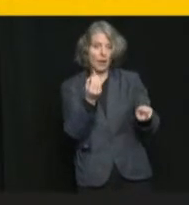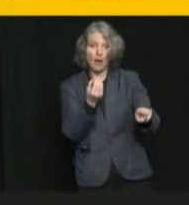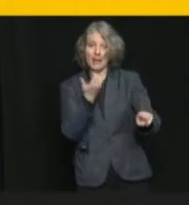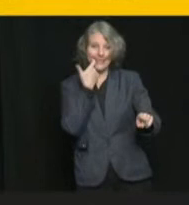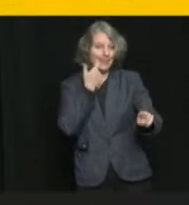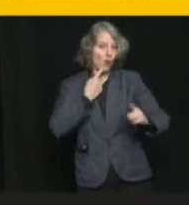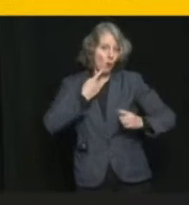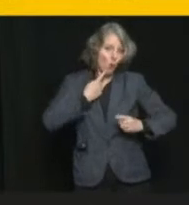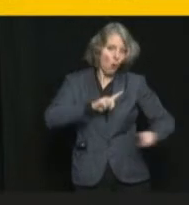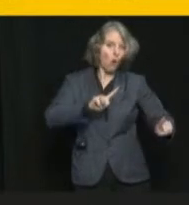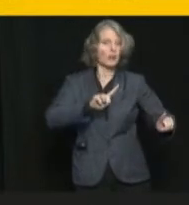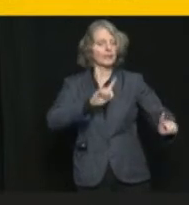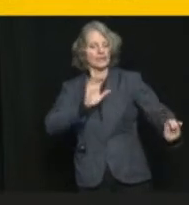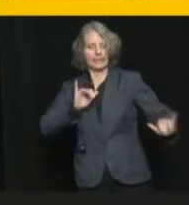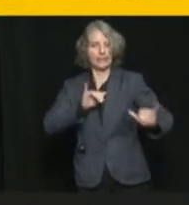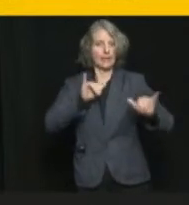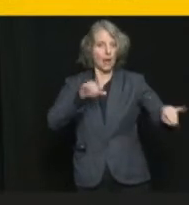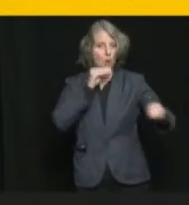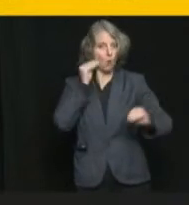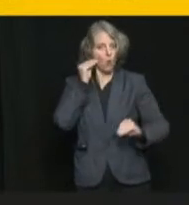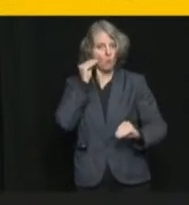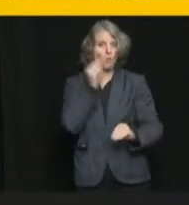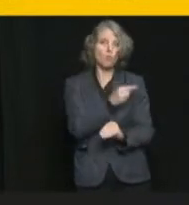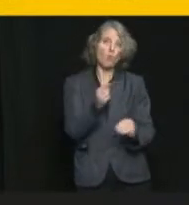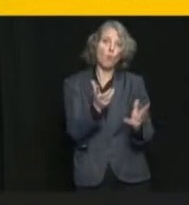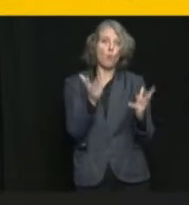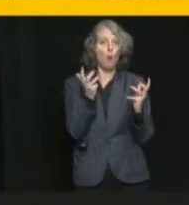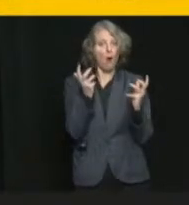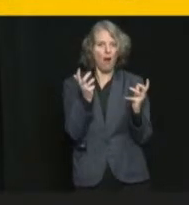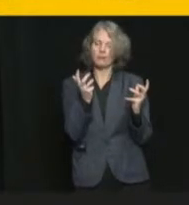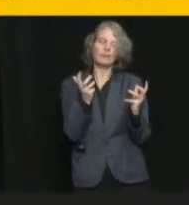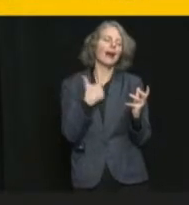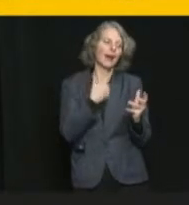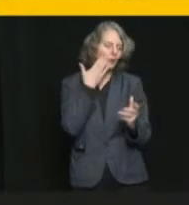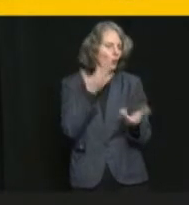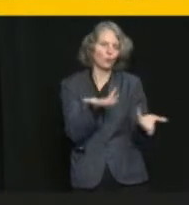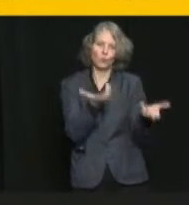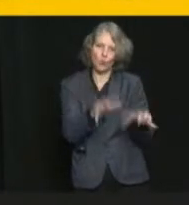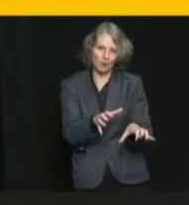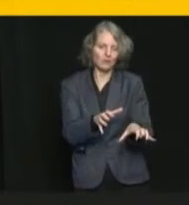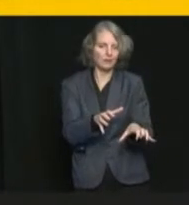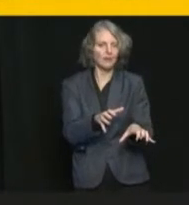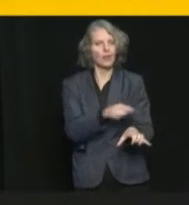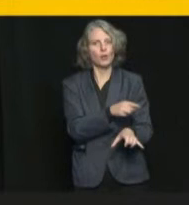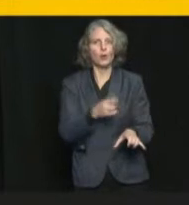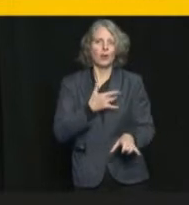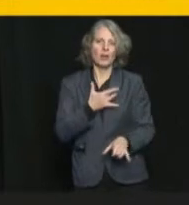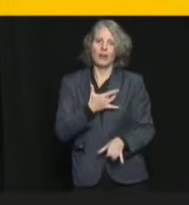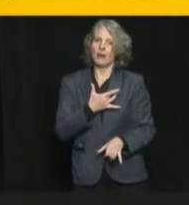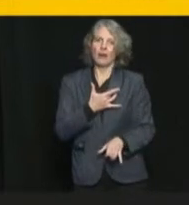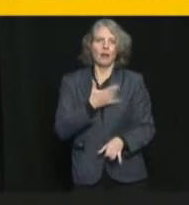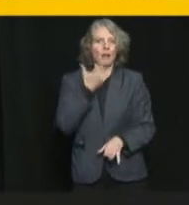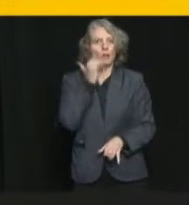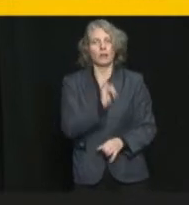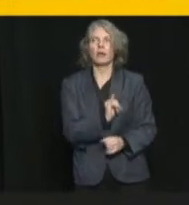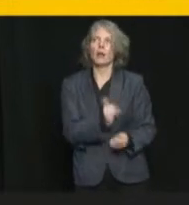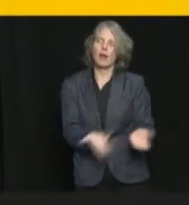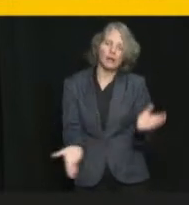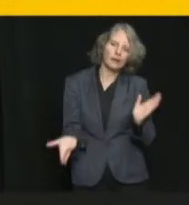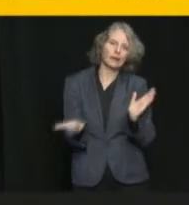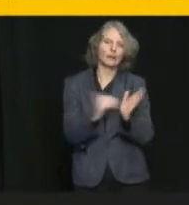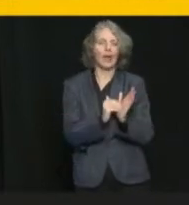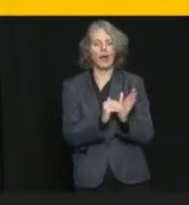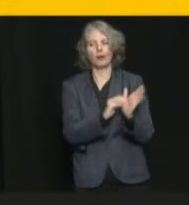order, I know this isn't how you wanted to start the new year. It probably feels like deja vu all over again